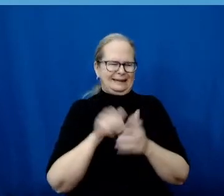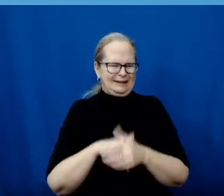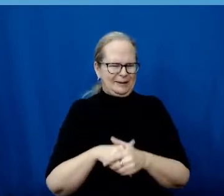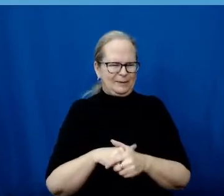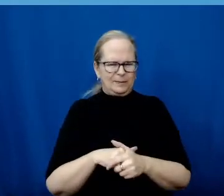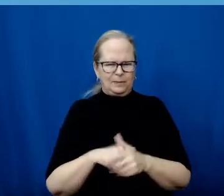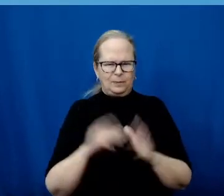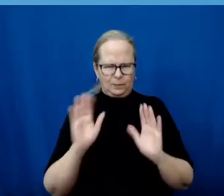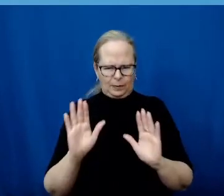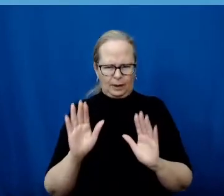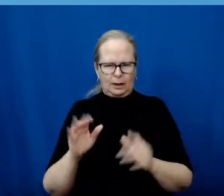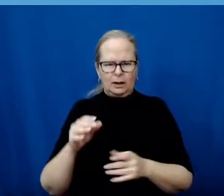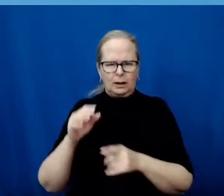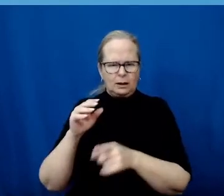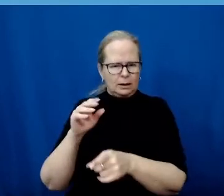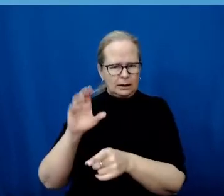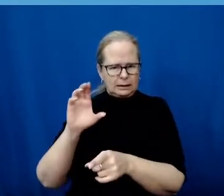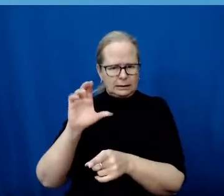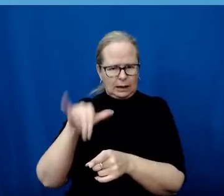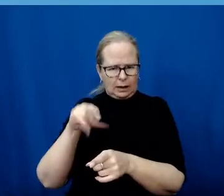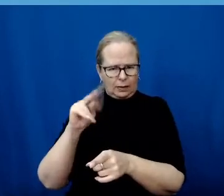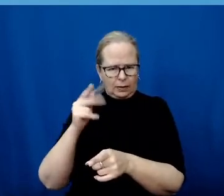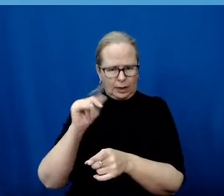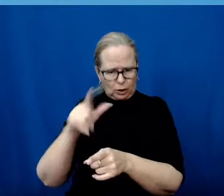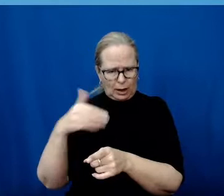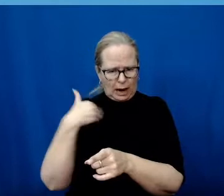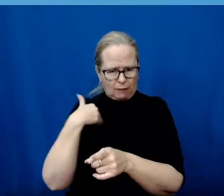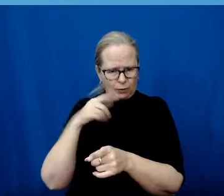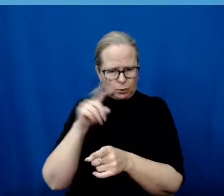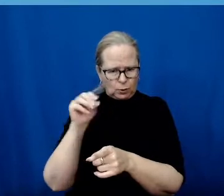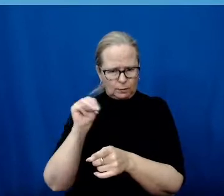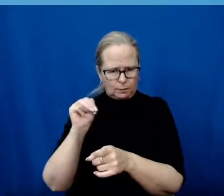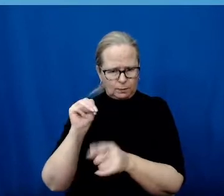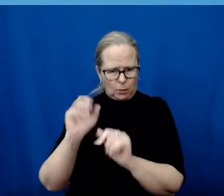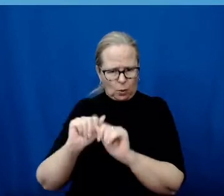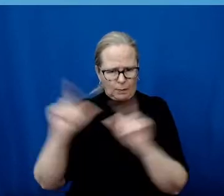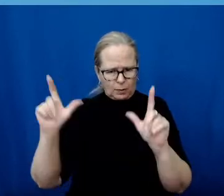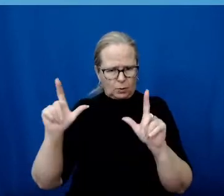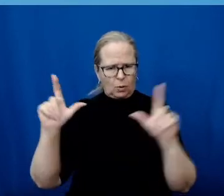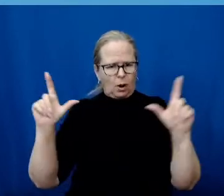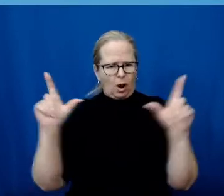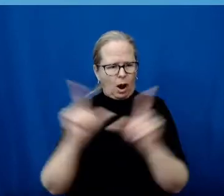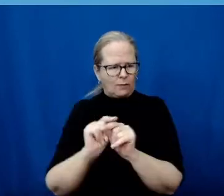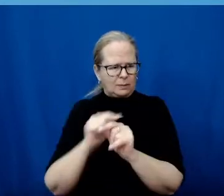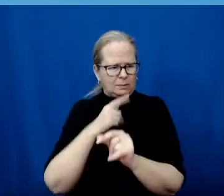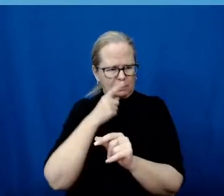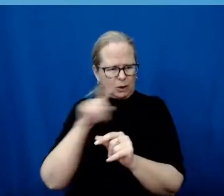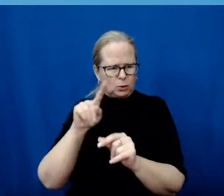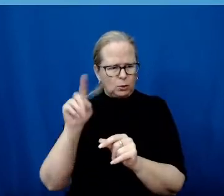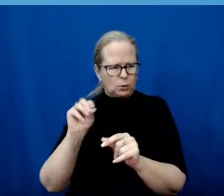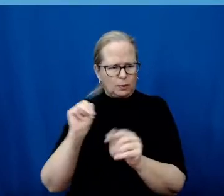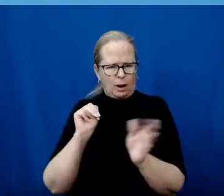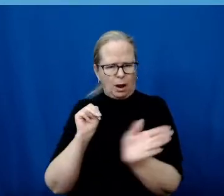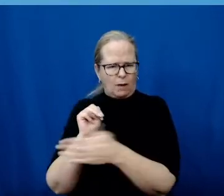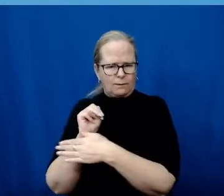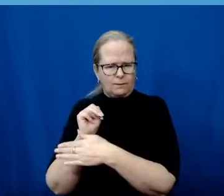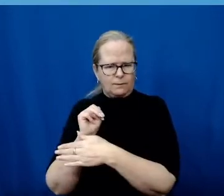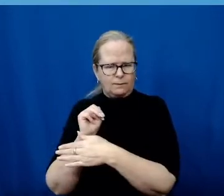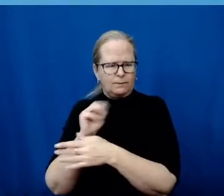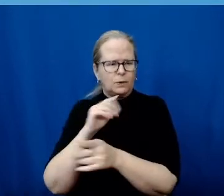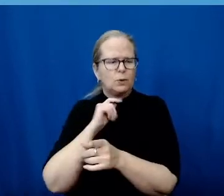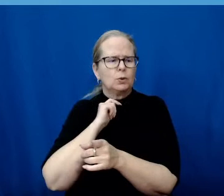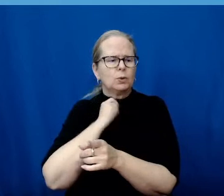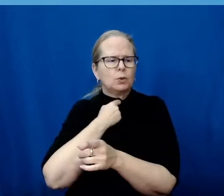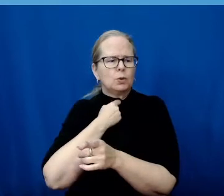the YouTube media or room. whatever Can you're you watching. shut down the Zoom Yeah, room I or just muted you mute because the you can hear Zoom your room? computer sound coming out. I can And unmute you if